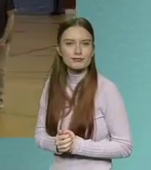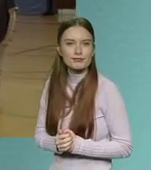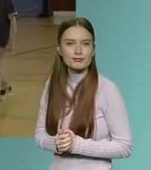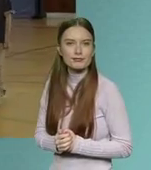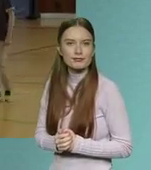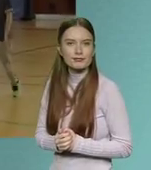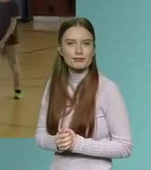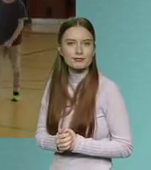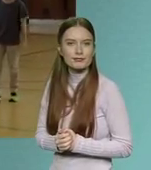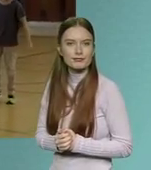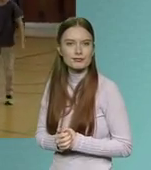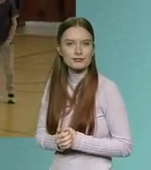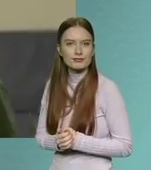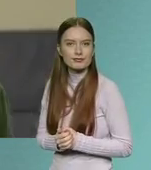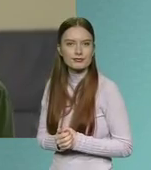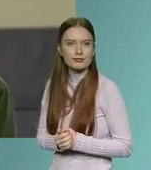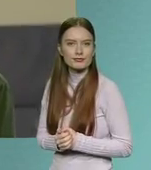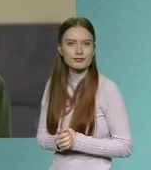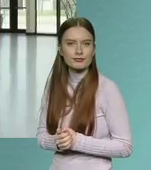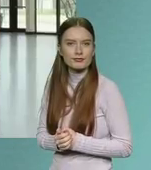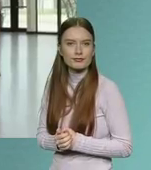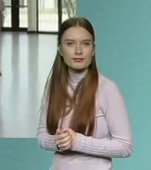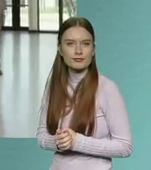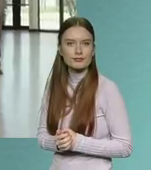Yeah! Dana and Sara gesture taunts at each other.